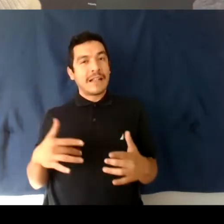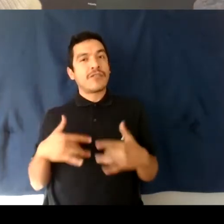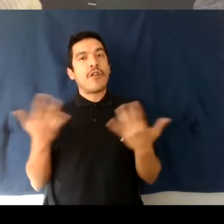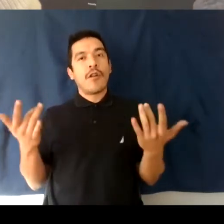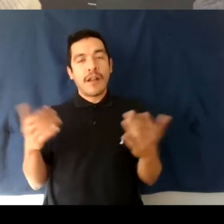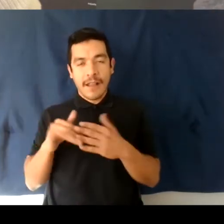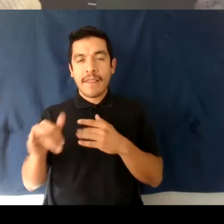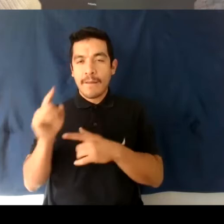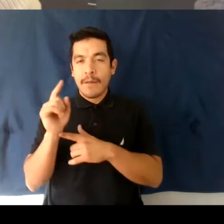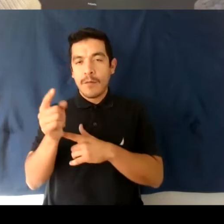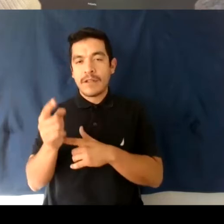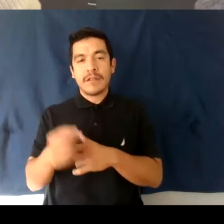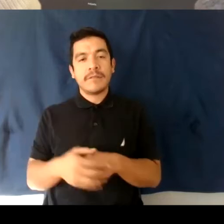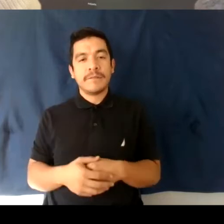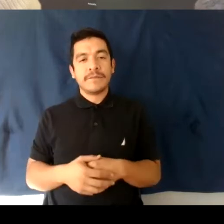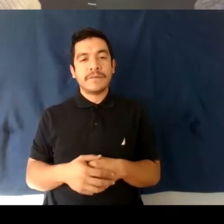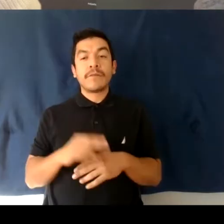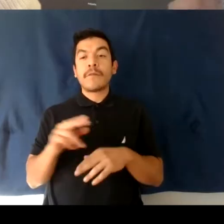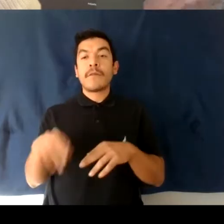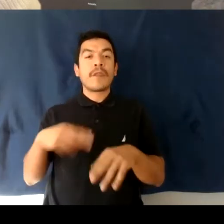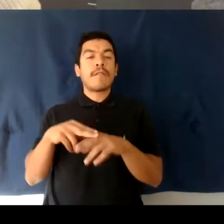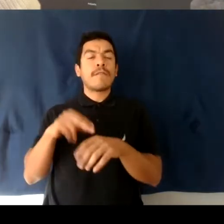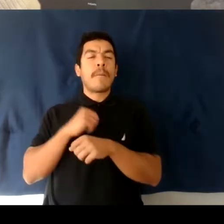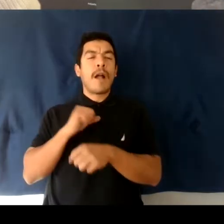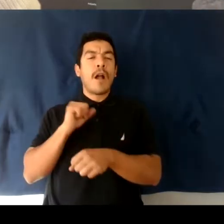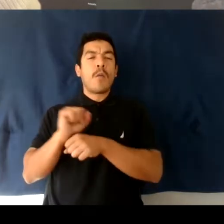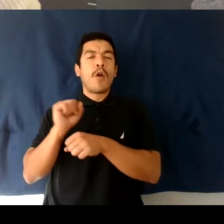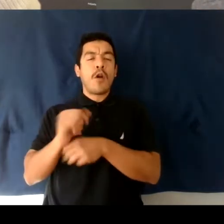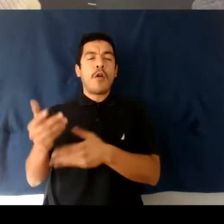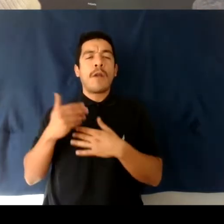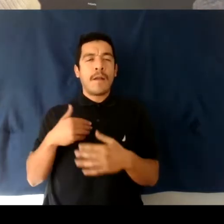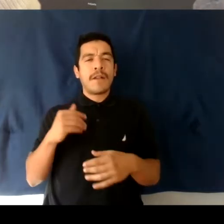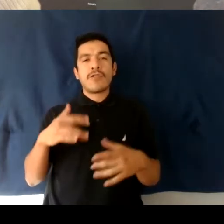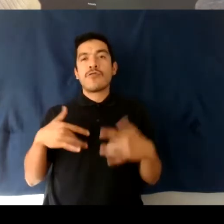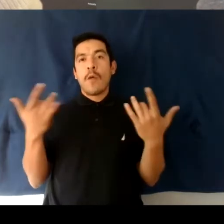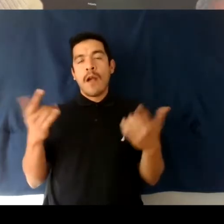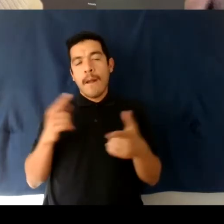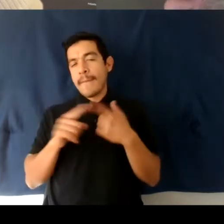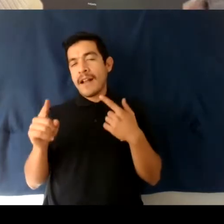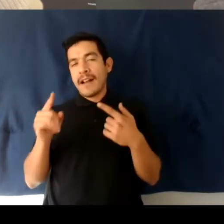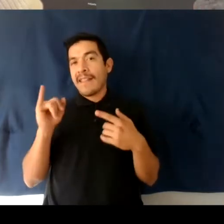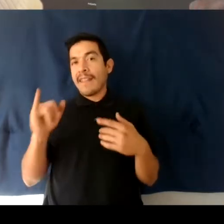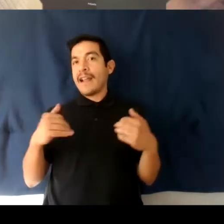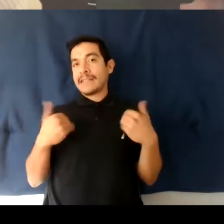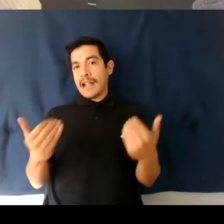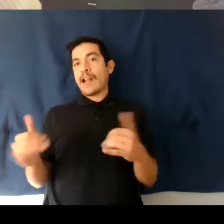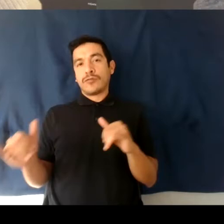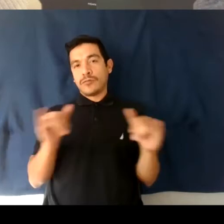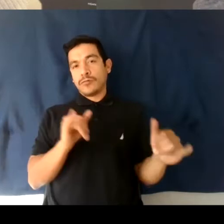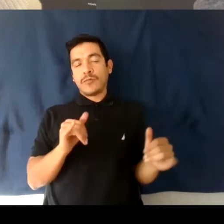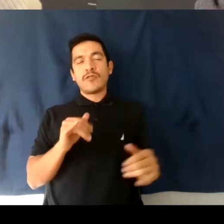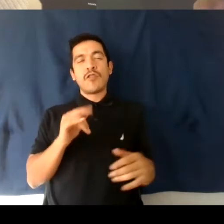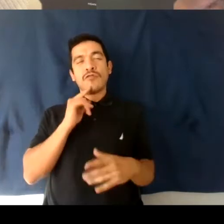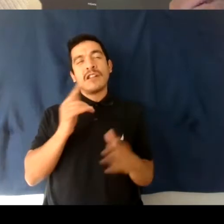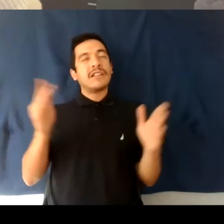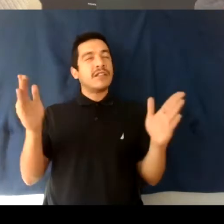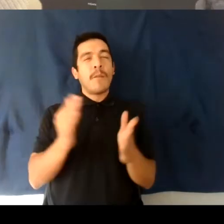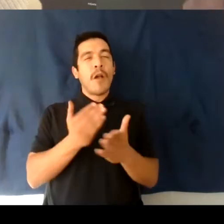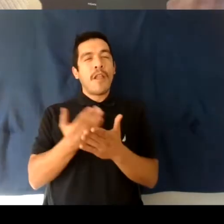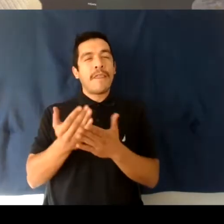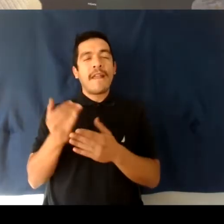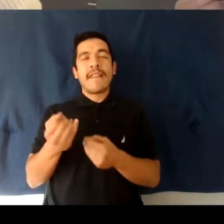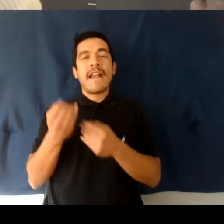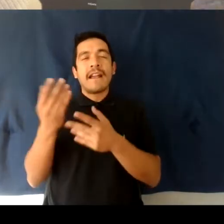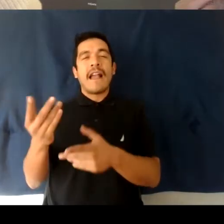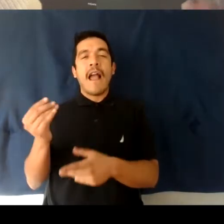those moments. Of course, the work that I do brings me joy, but it is exhausting too. So it's like those little things that give and